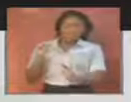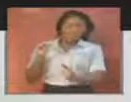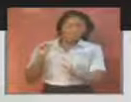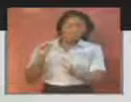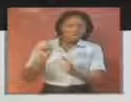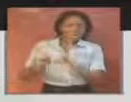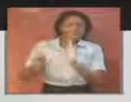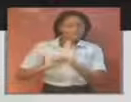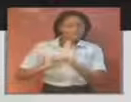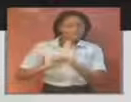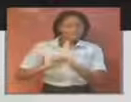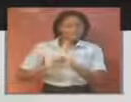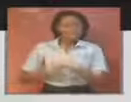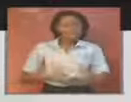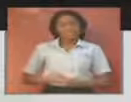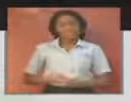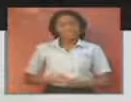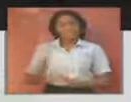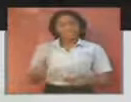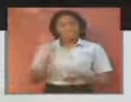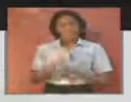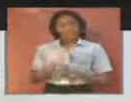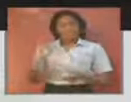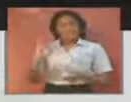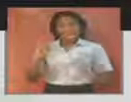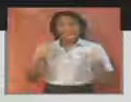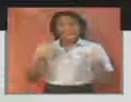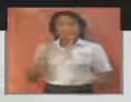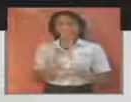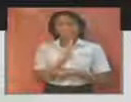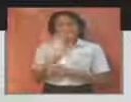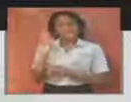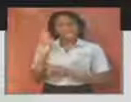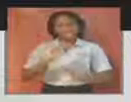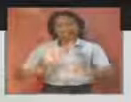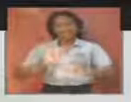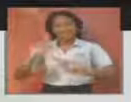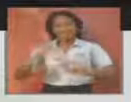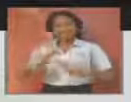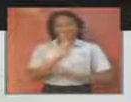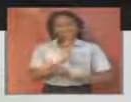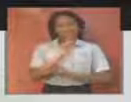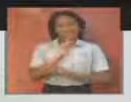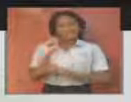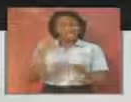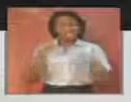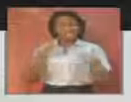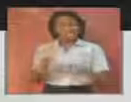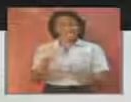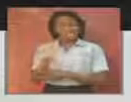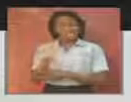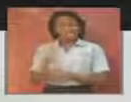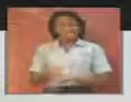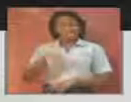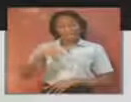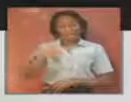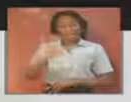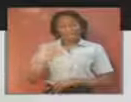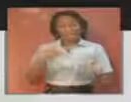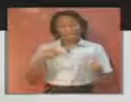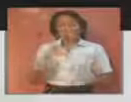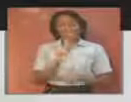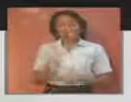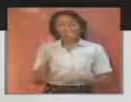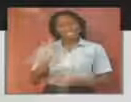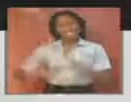persons, UWI Day Hall 27, UTT Valsine 25, Point Fortin Area Hospital 26,